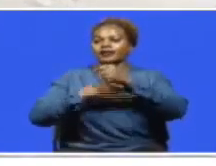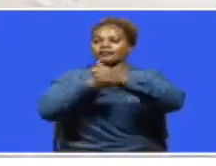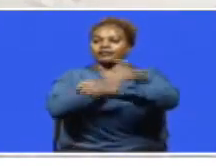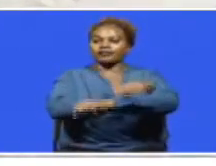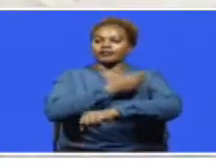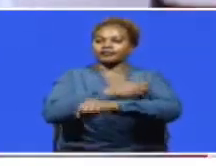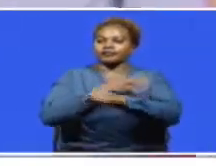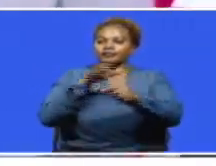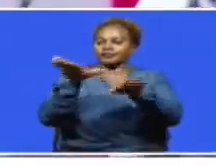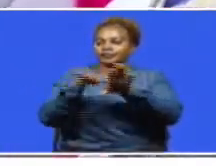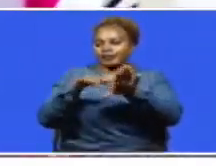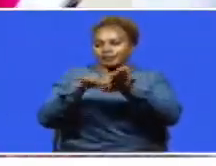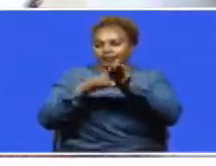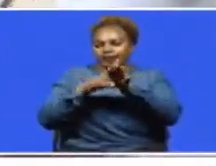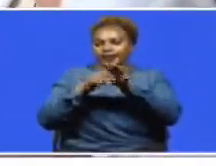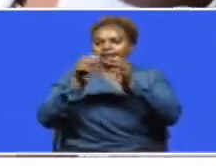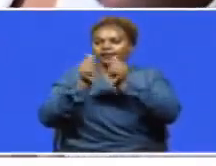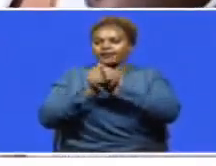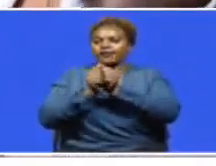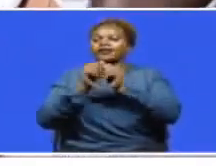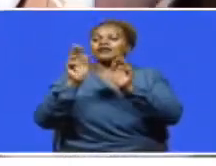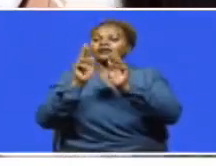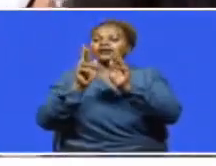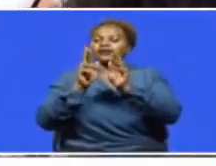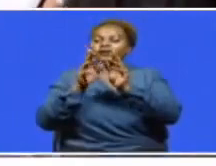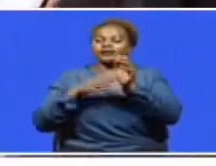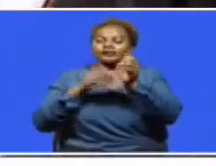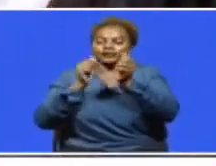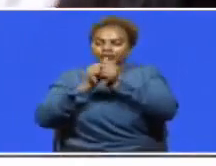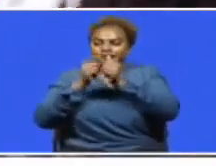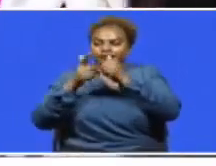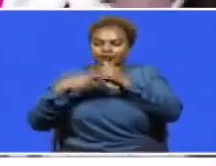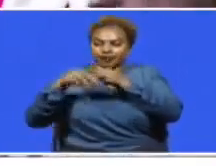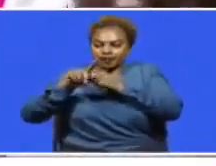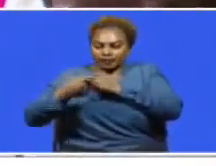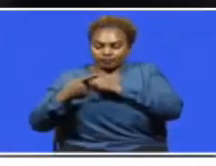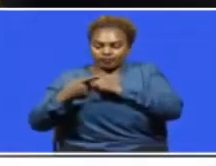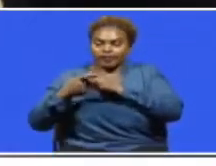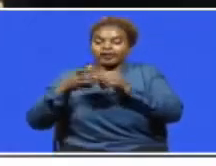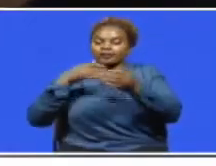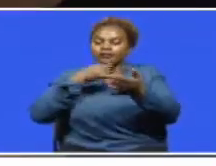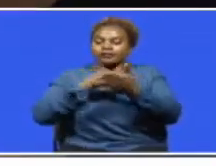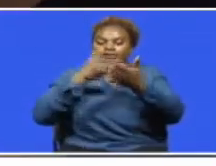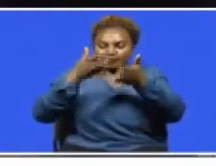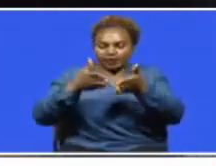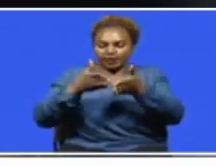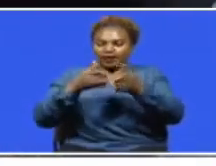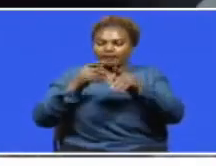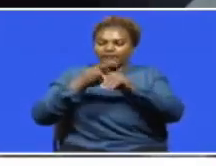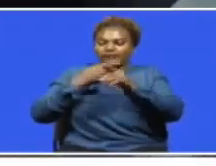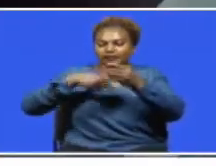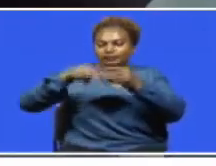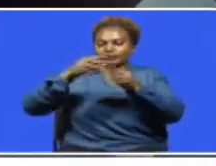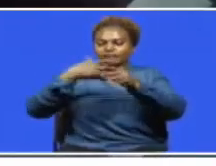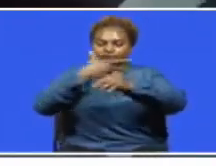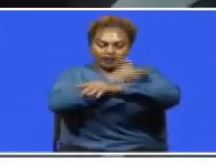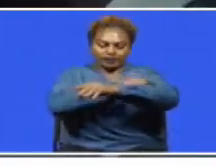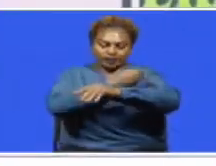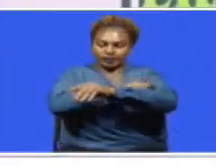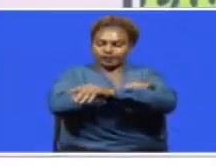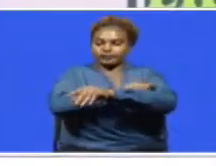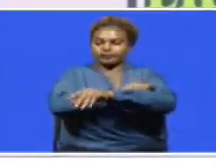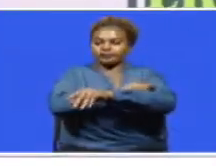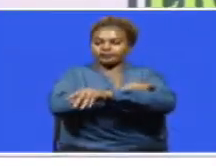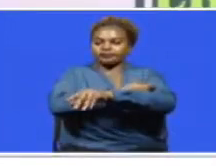vaccinating majority of its members, with already over 60,000 doses allocated in the new round of vaccination